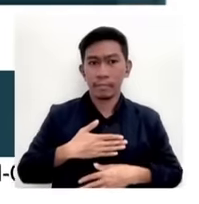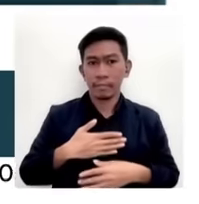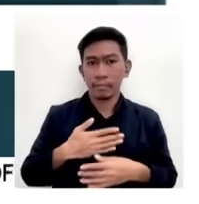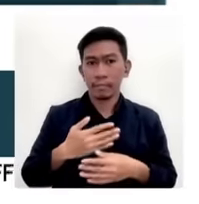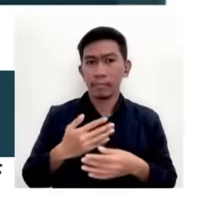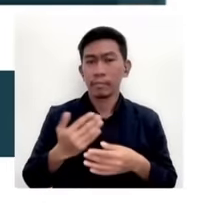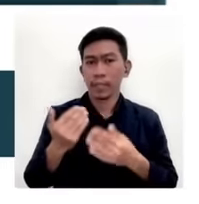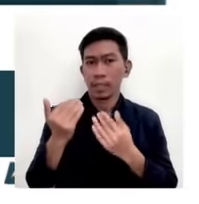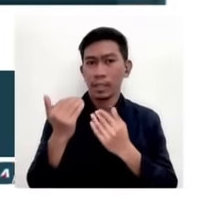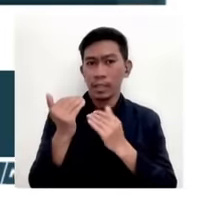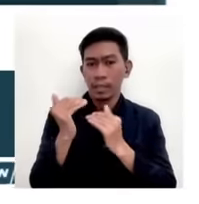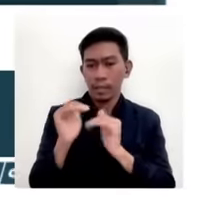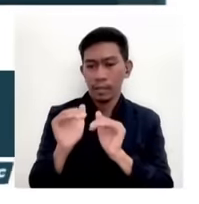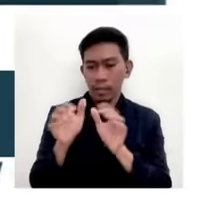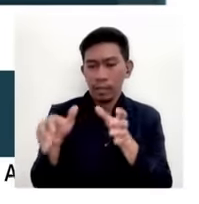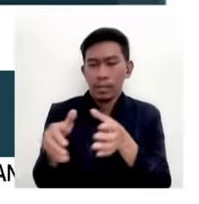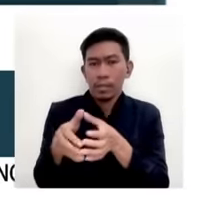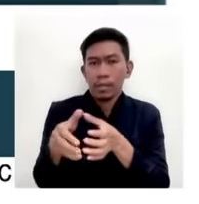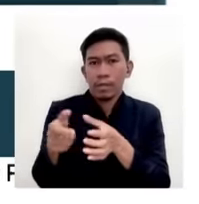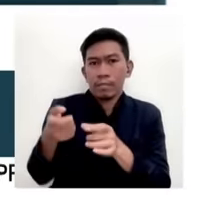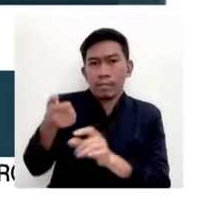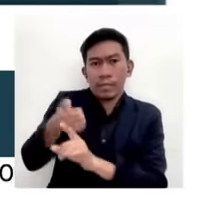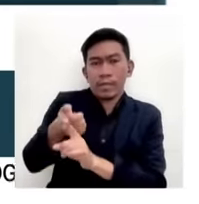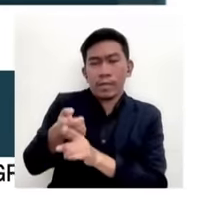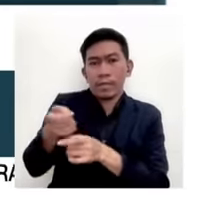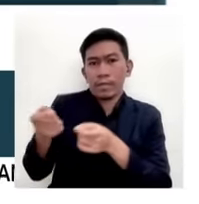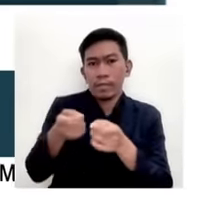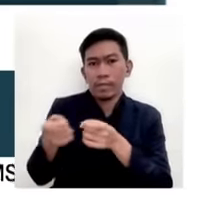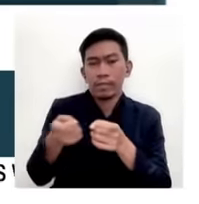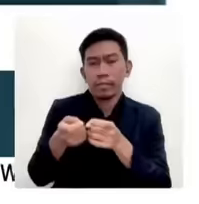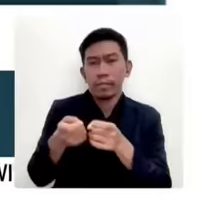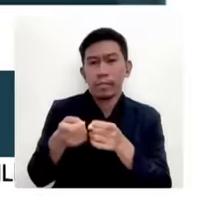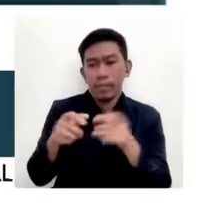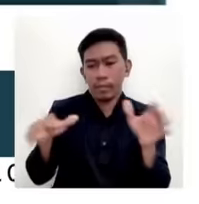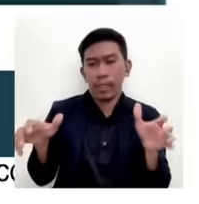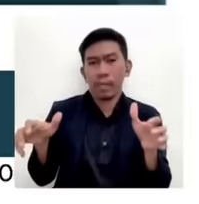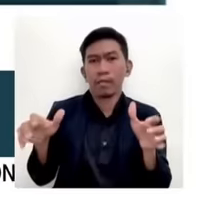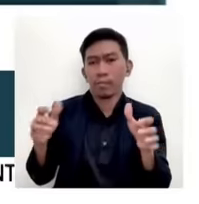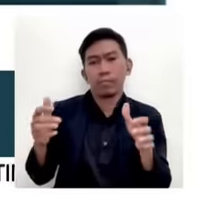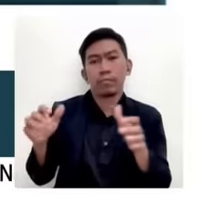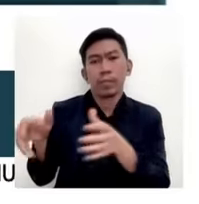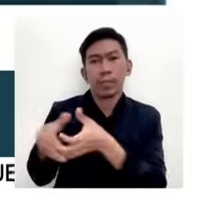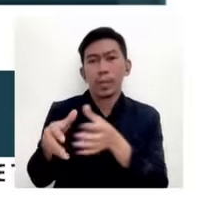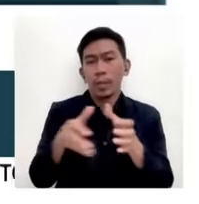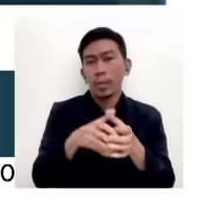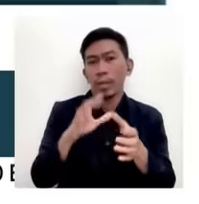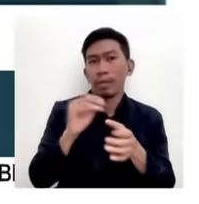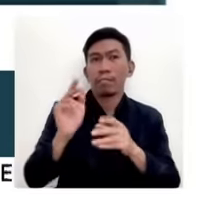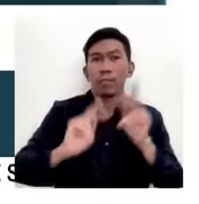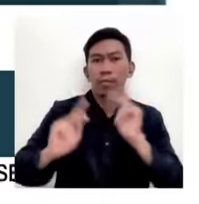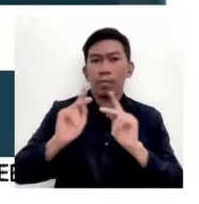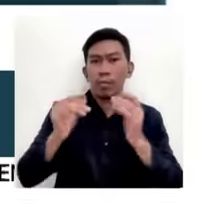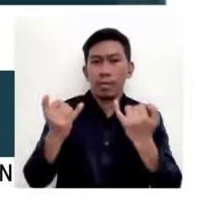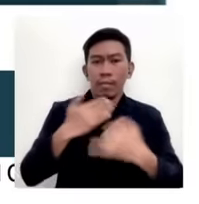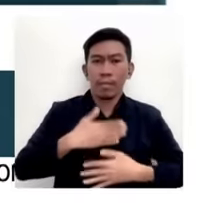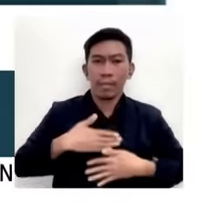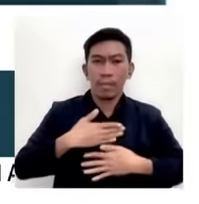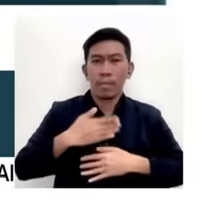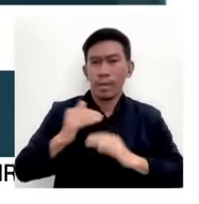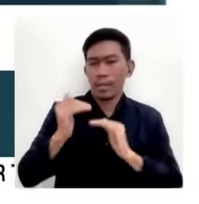the limited self-governance. Both fronts and the people are enjoying the limited self-governance,